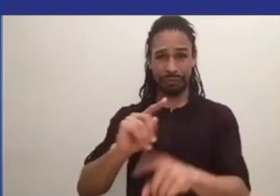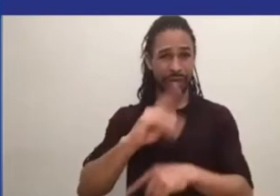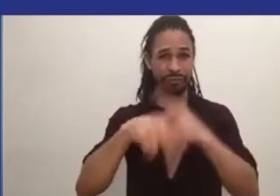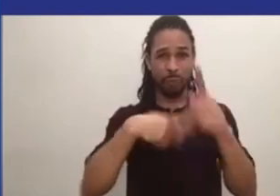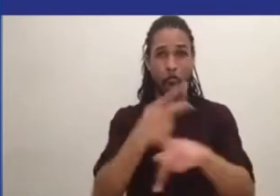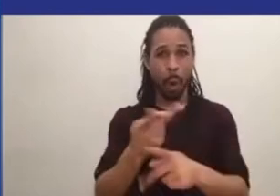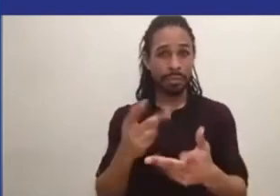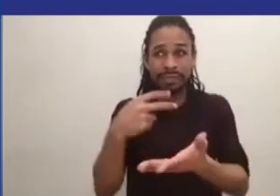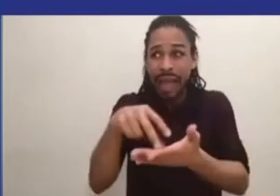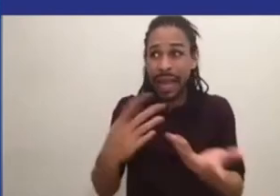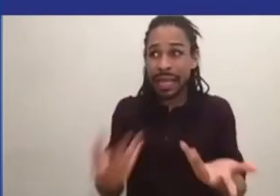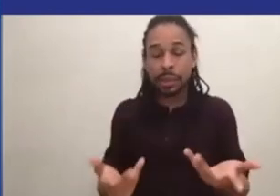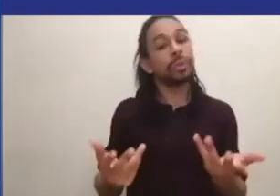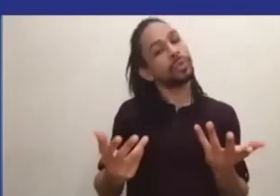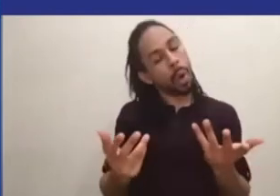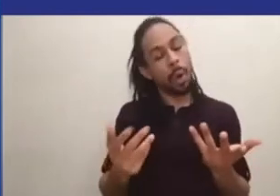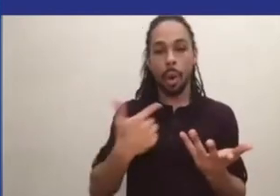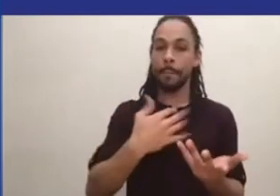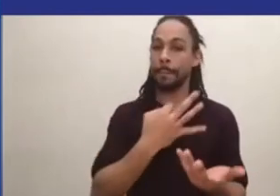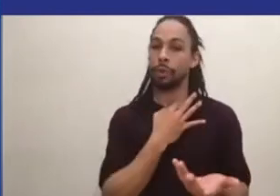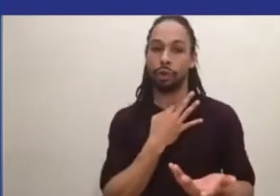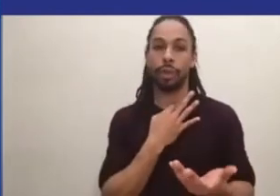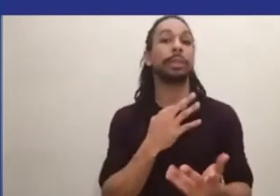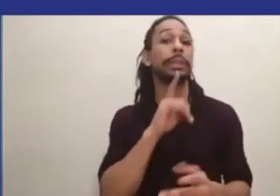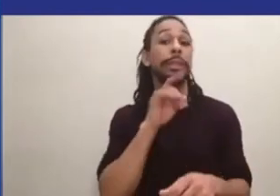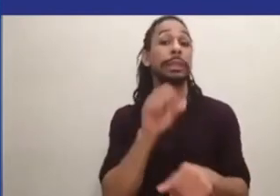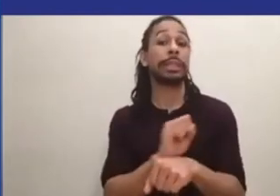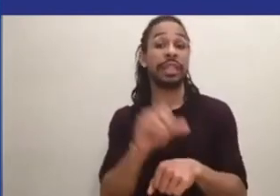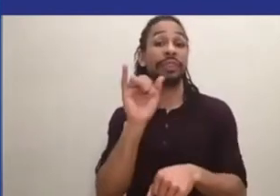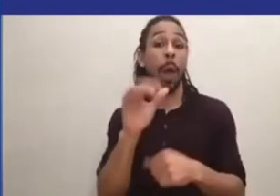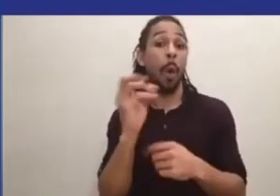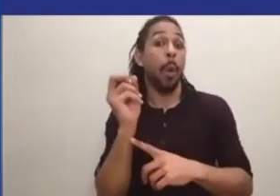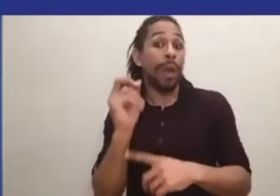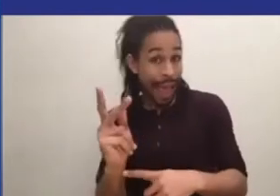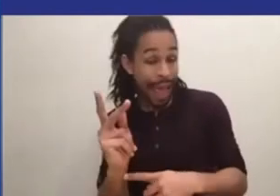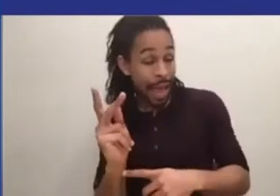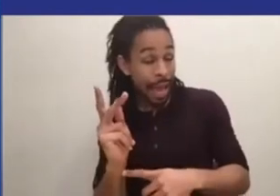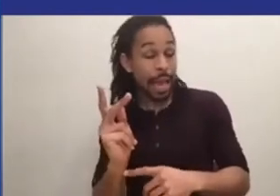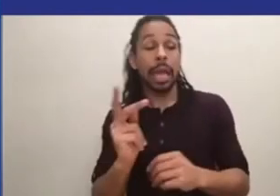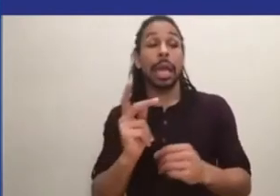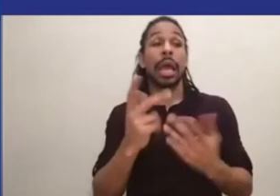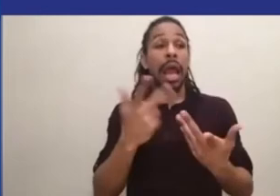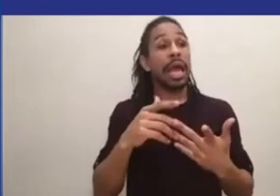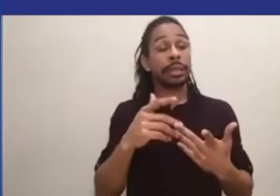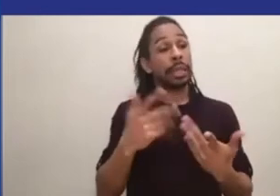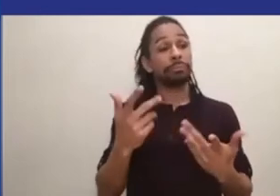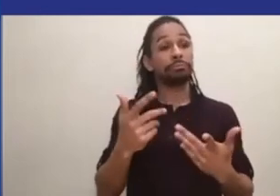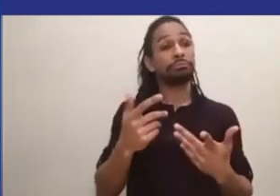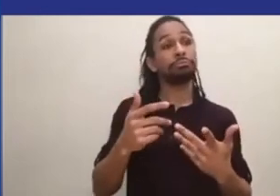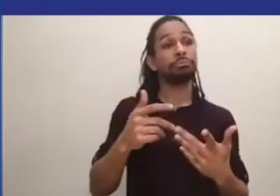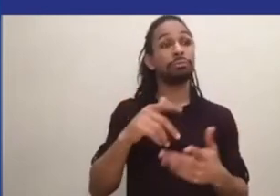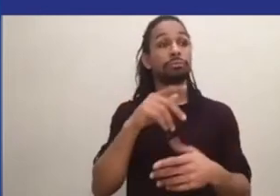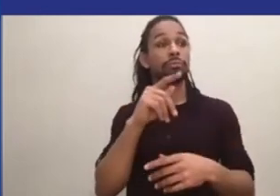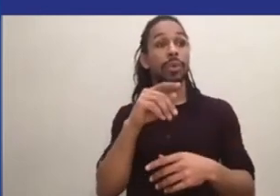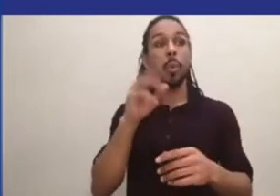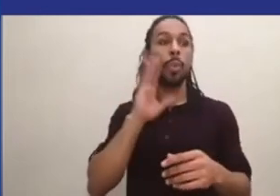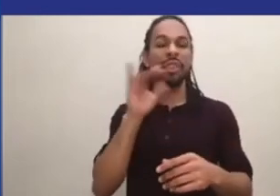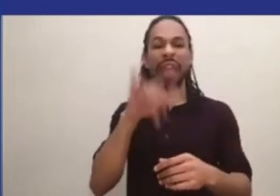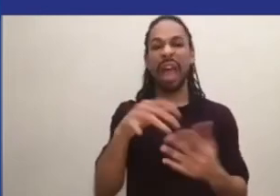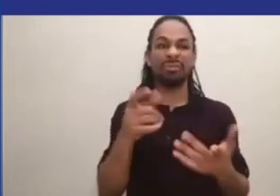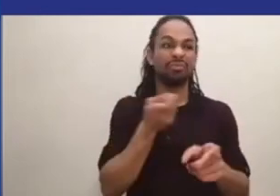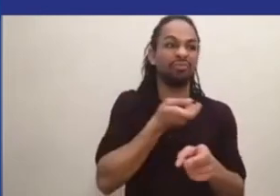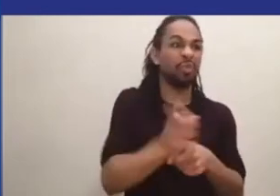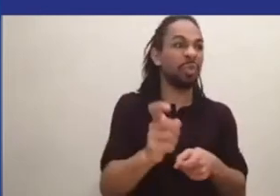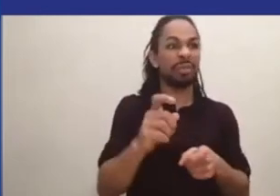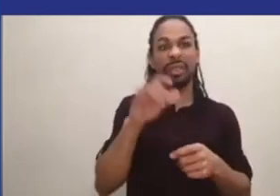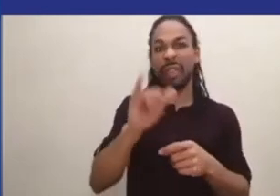it okay, and does it dilute or devalue those cultural forms to see them show up in commercial